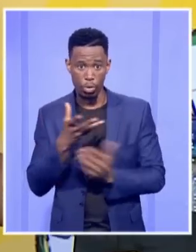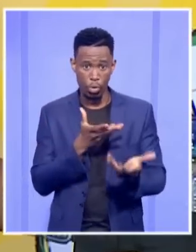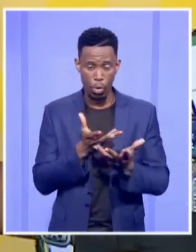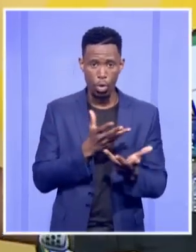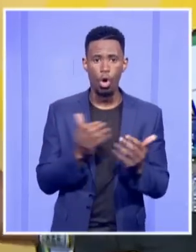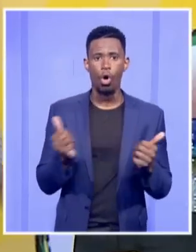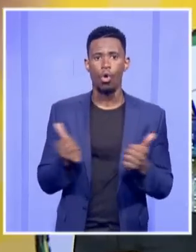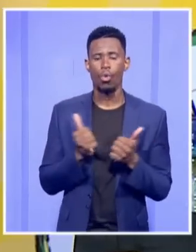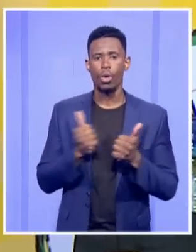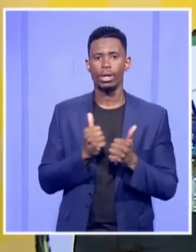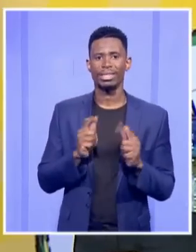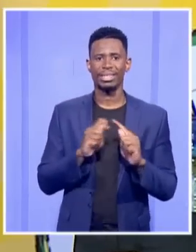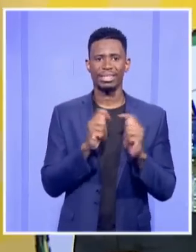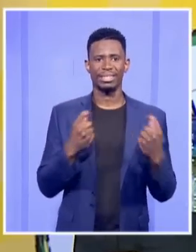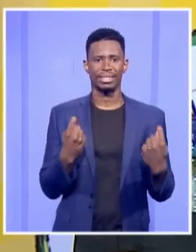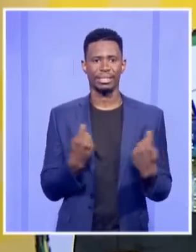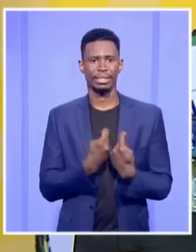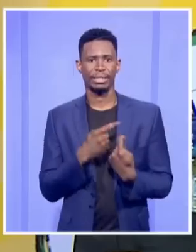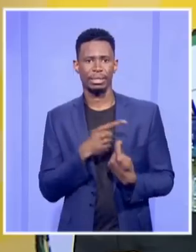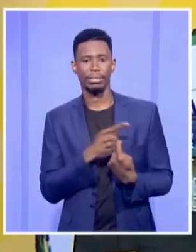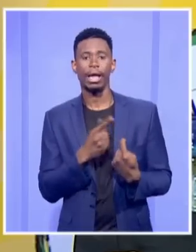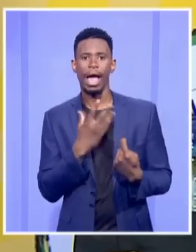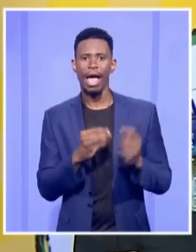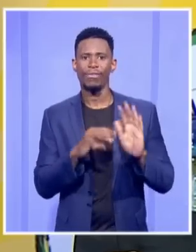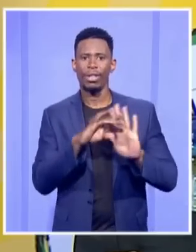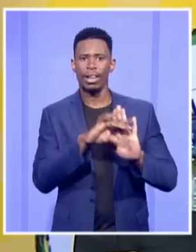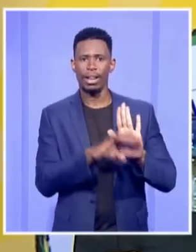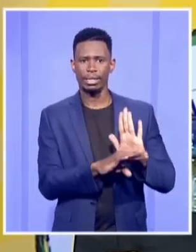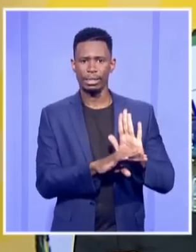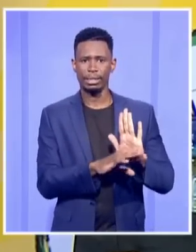media relations team is sitting with a list.